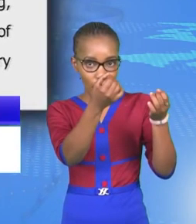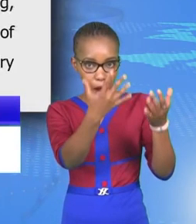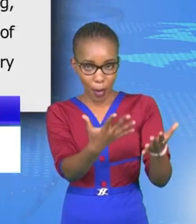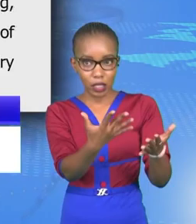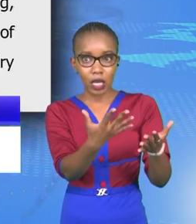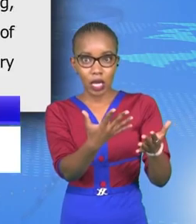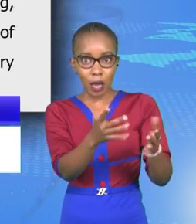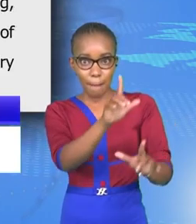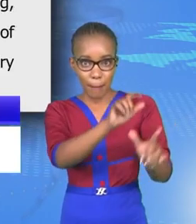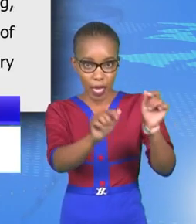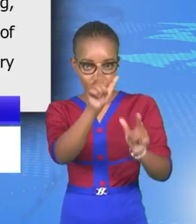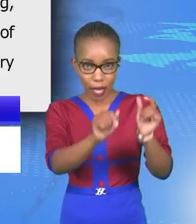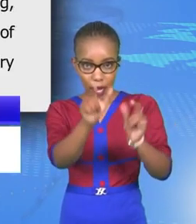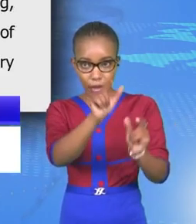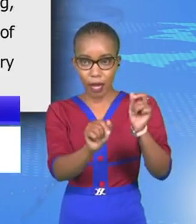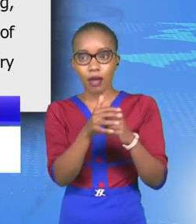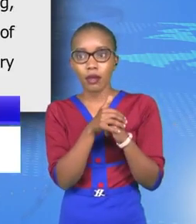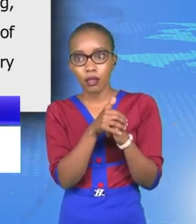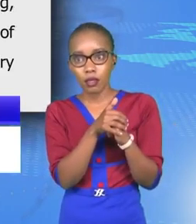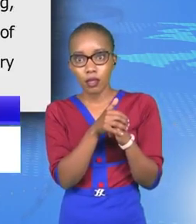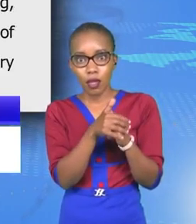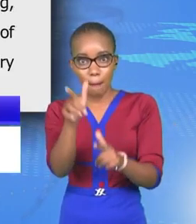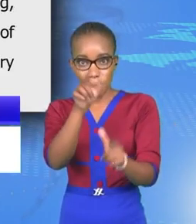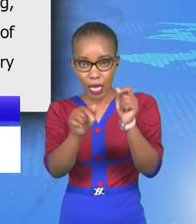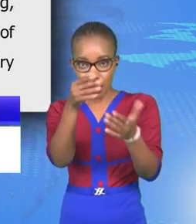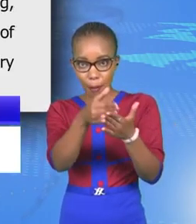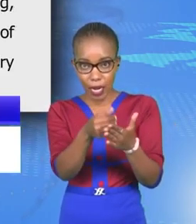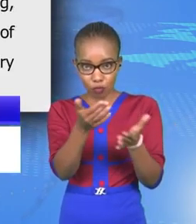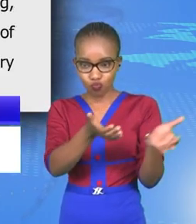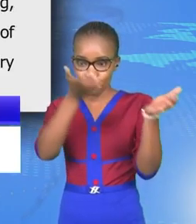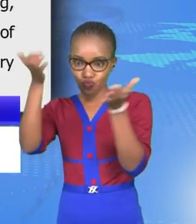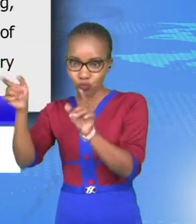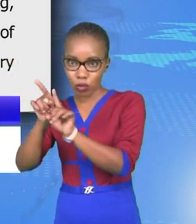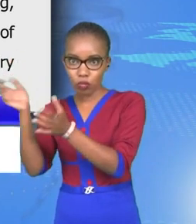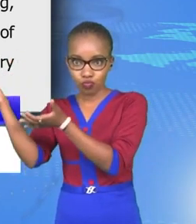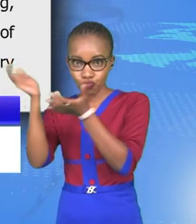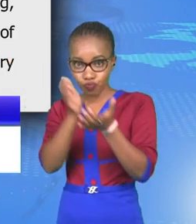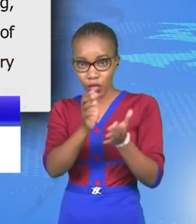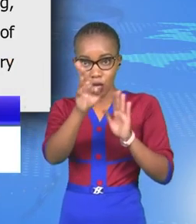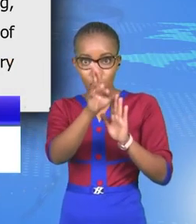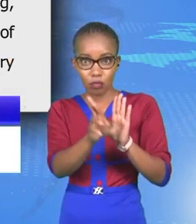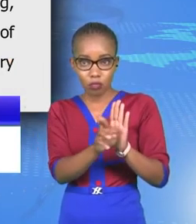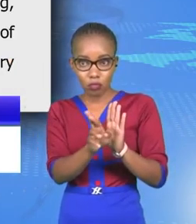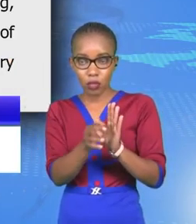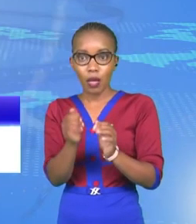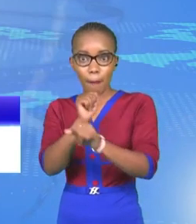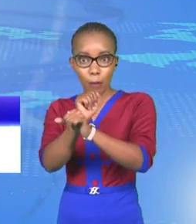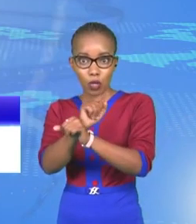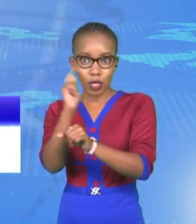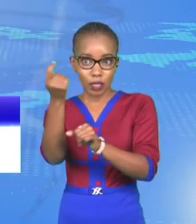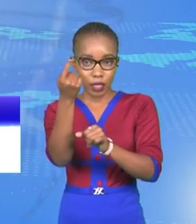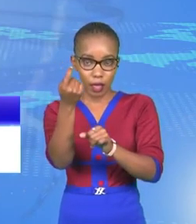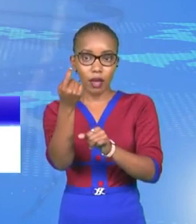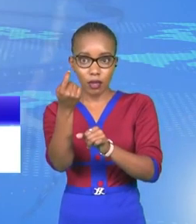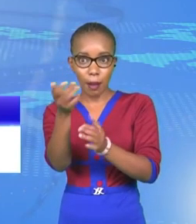dairy produce that seek to set a bare minimum of milk prices, the imports and exports regulation that seek to protect Kenya's dairy